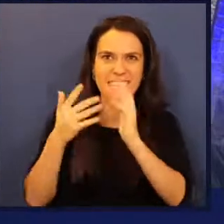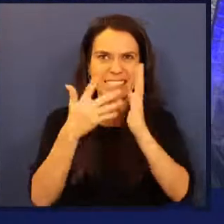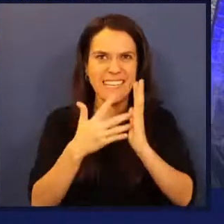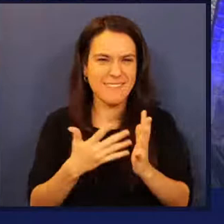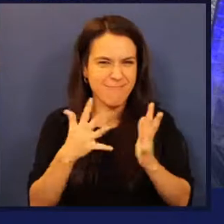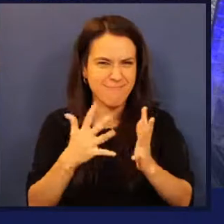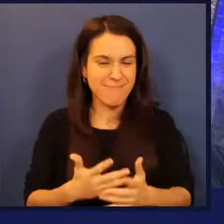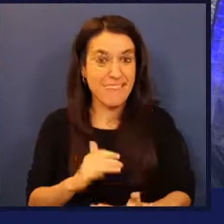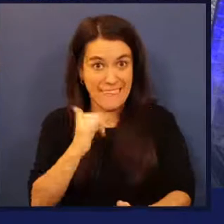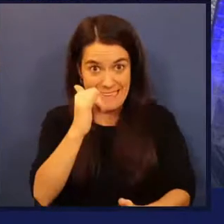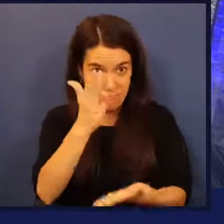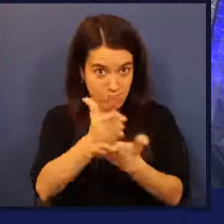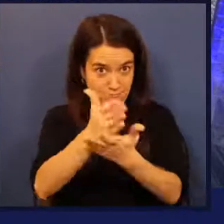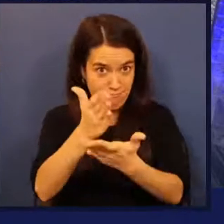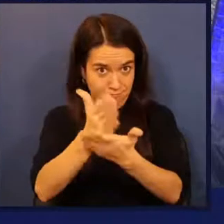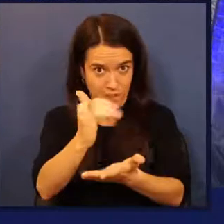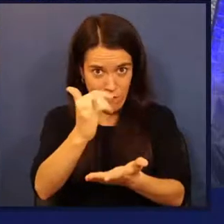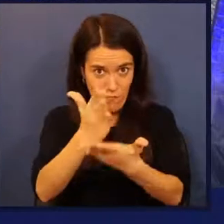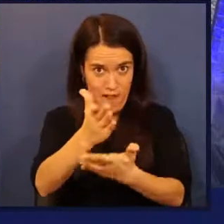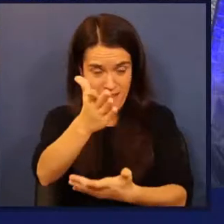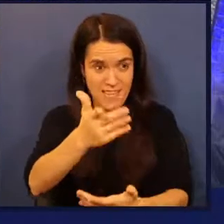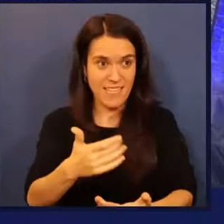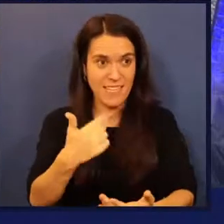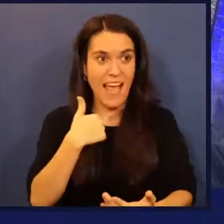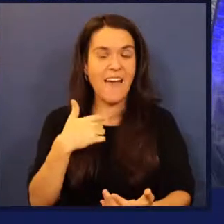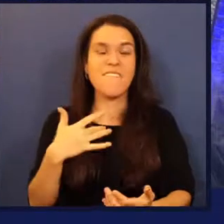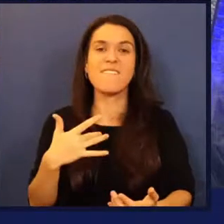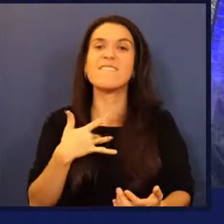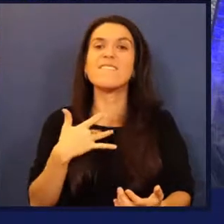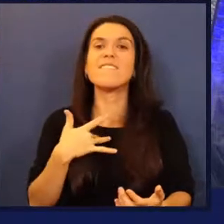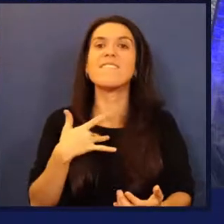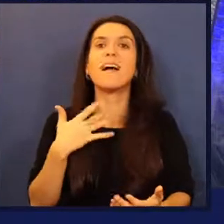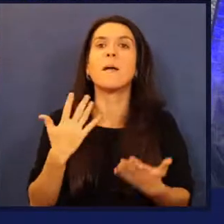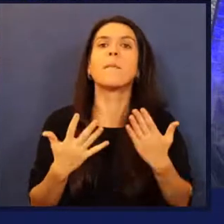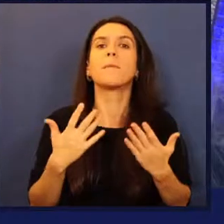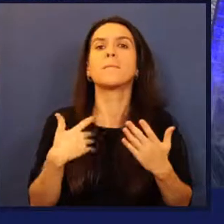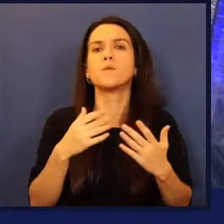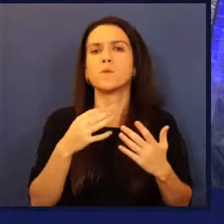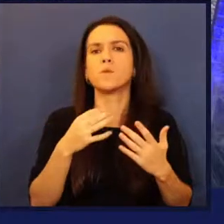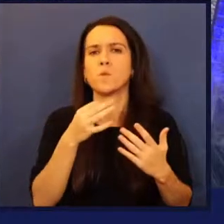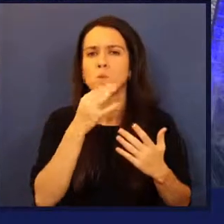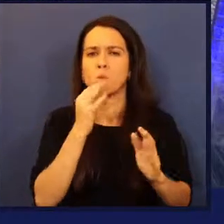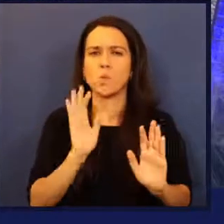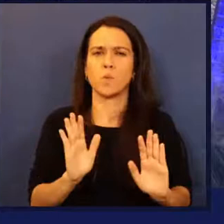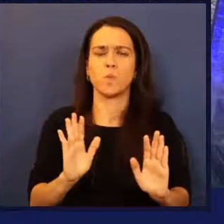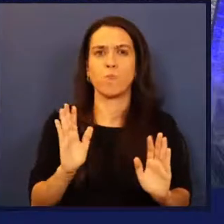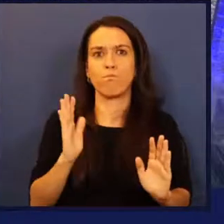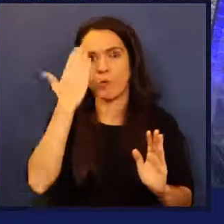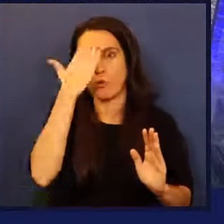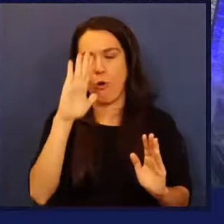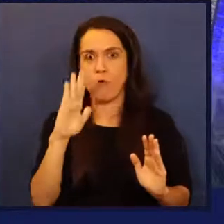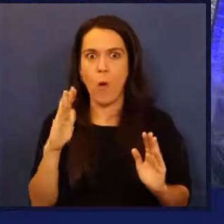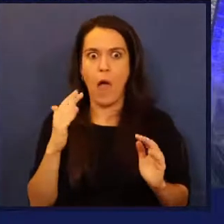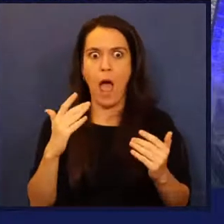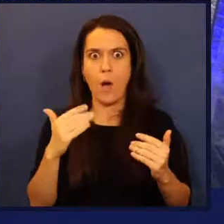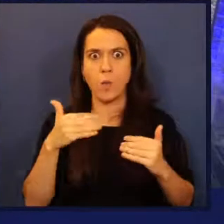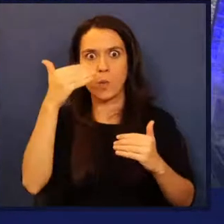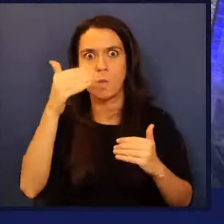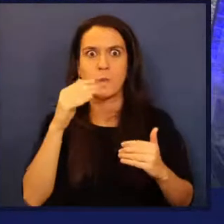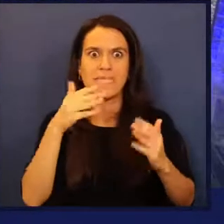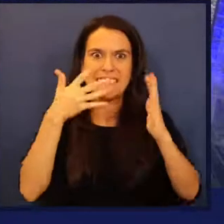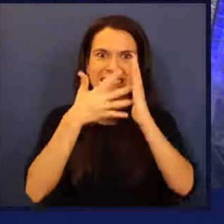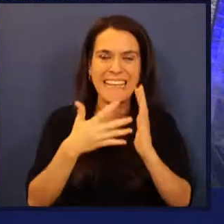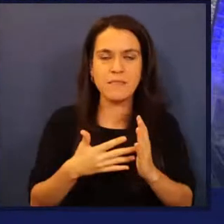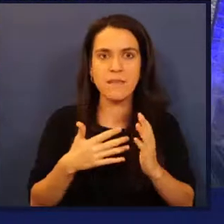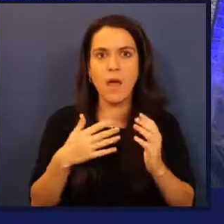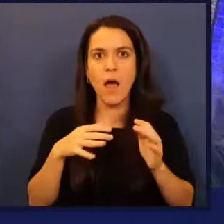Yeah, I do think we're a little, it's soon. So I don't think we've got the maturity in those types of tests and the